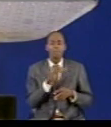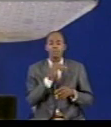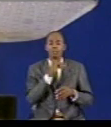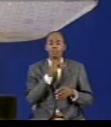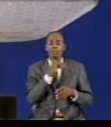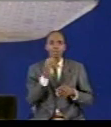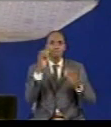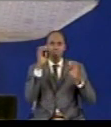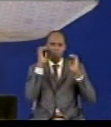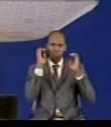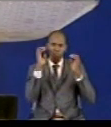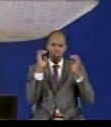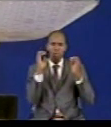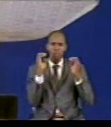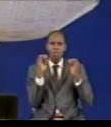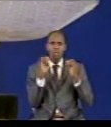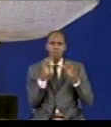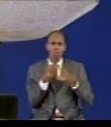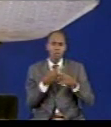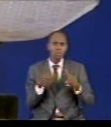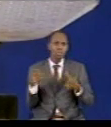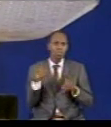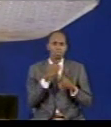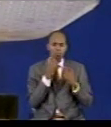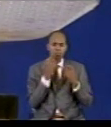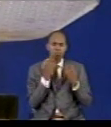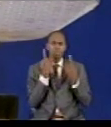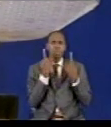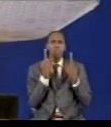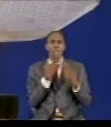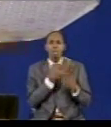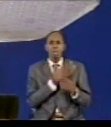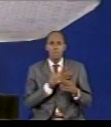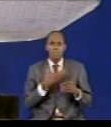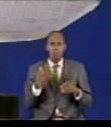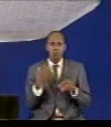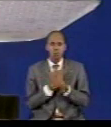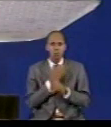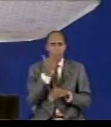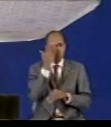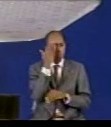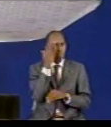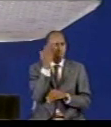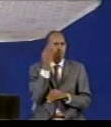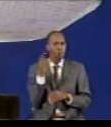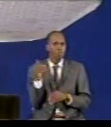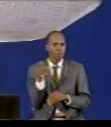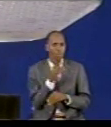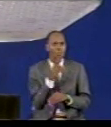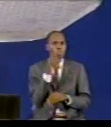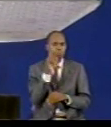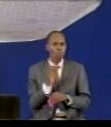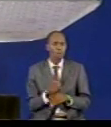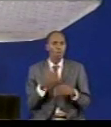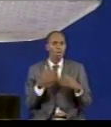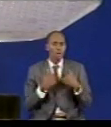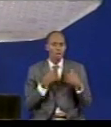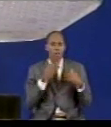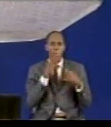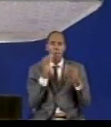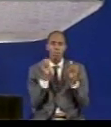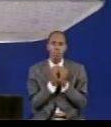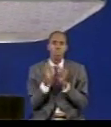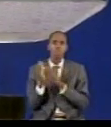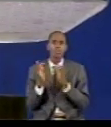they marveled. And he took knowledge of them, they had been with